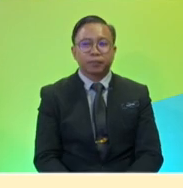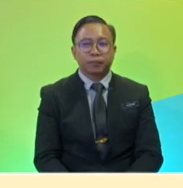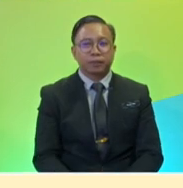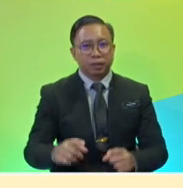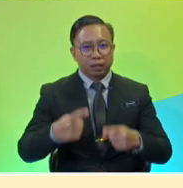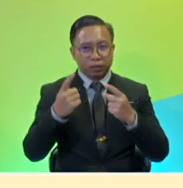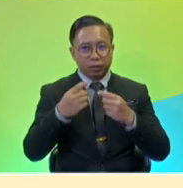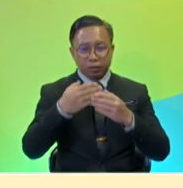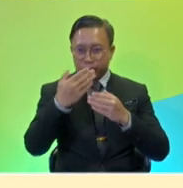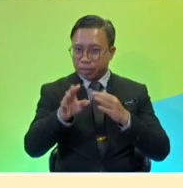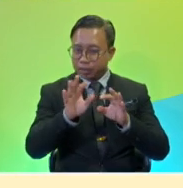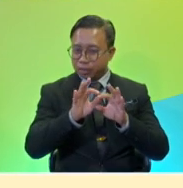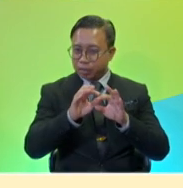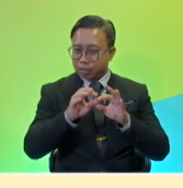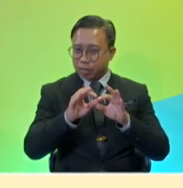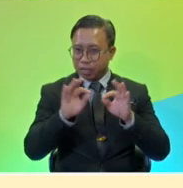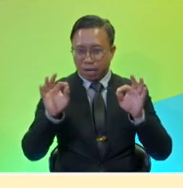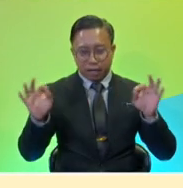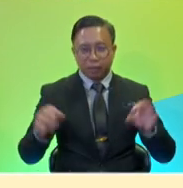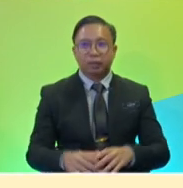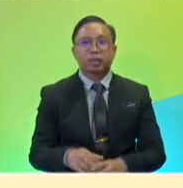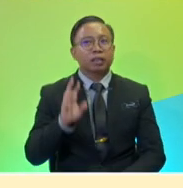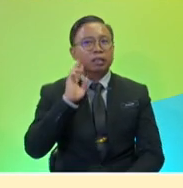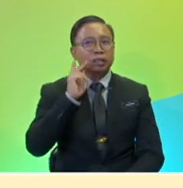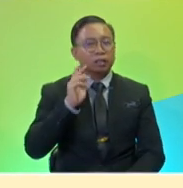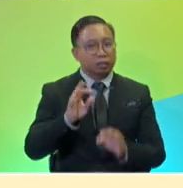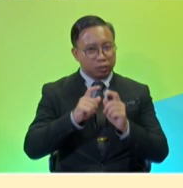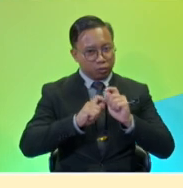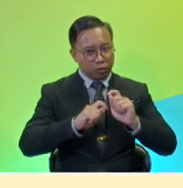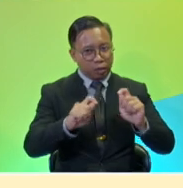go to the Welcome. Next picture. How about Raksha? Would you like to try?